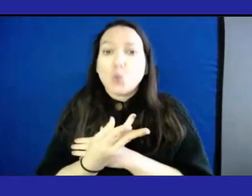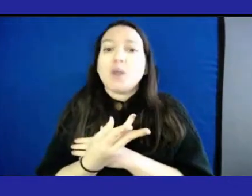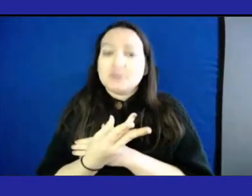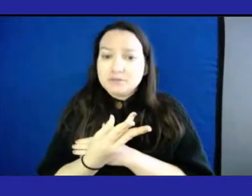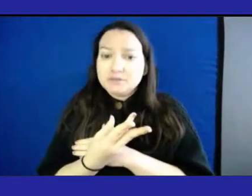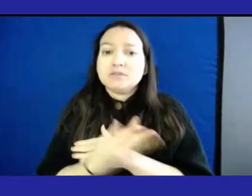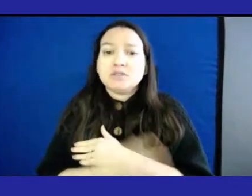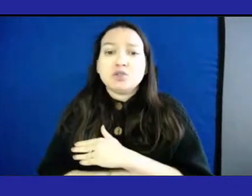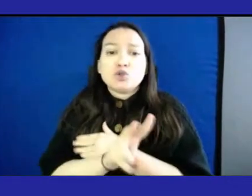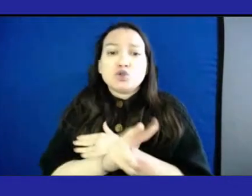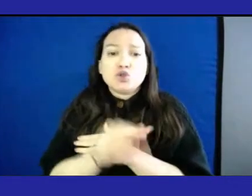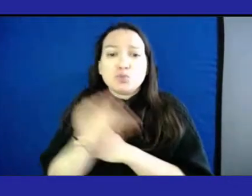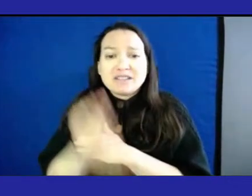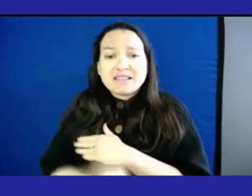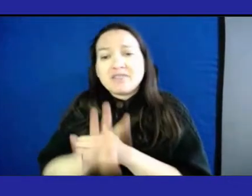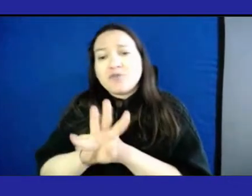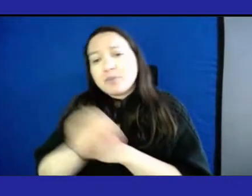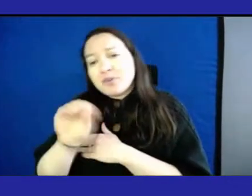4%, 7%.